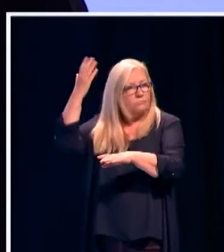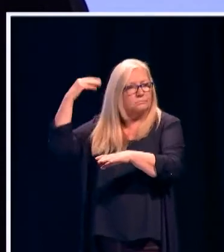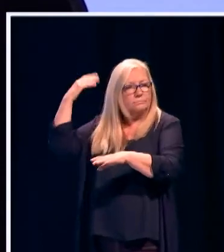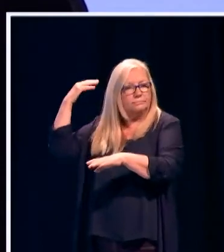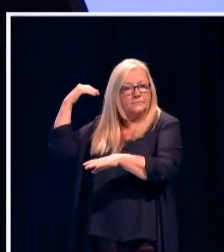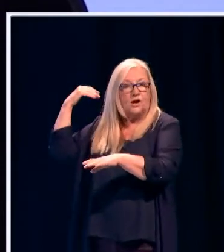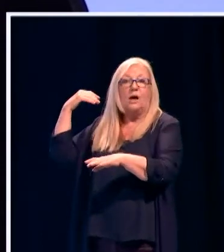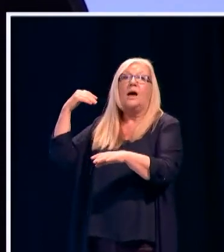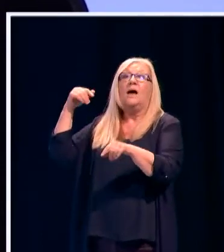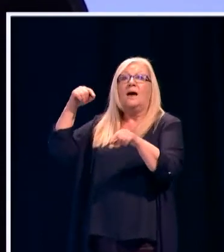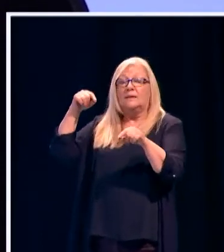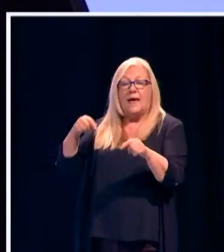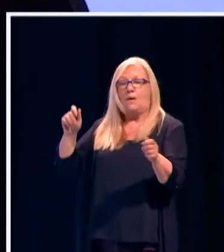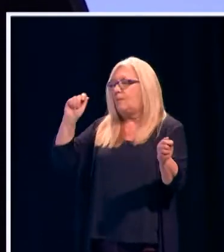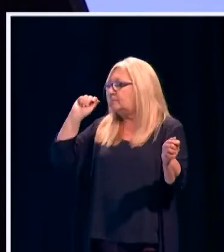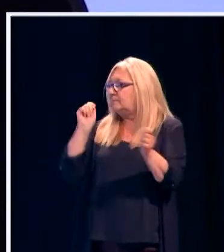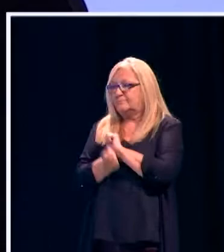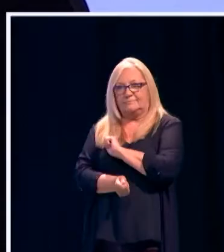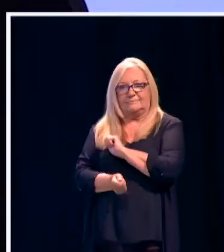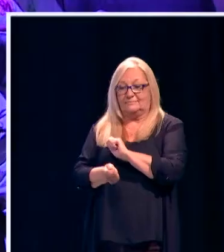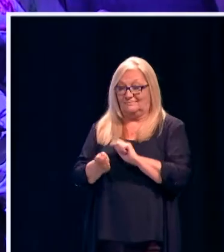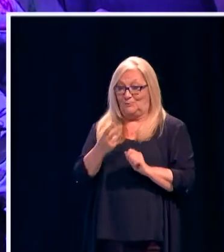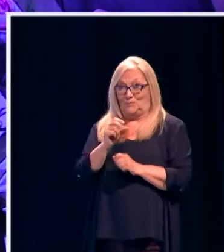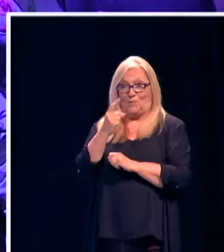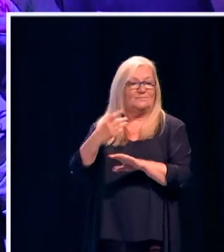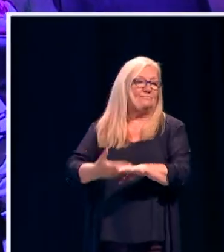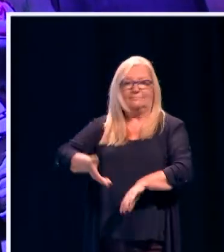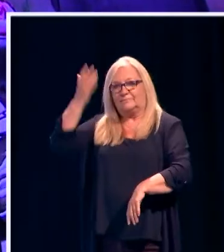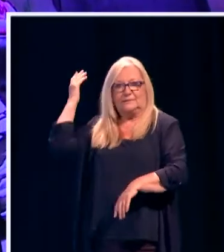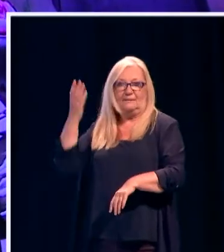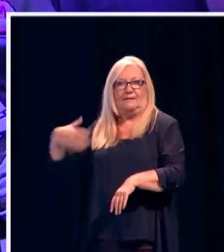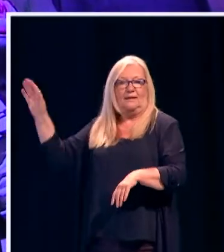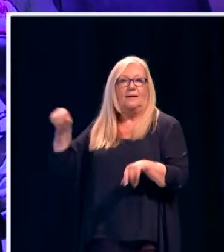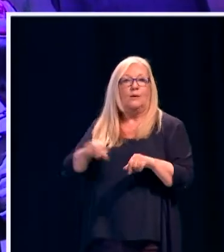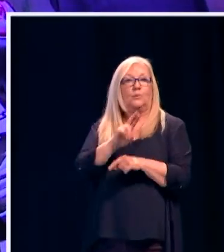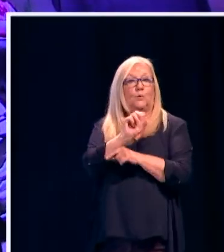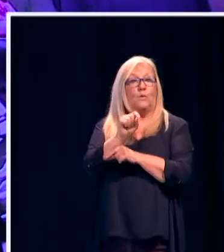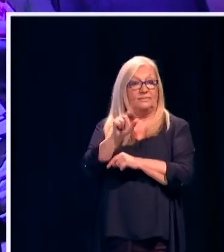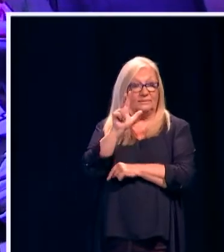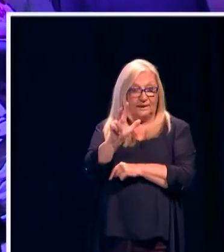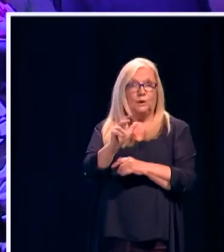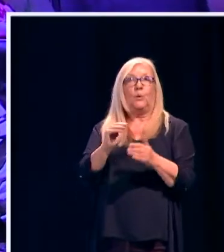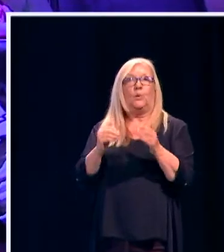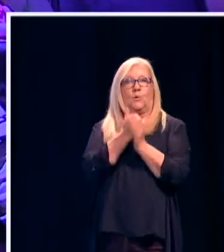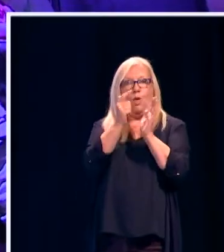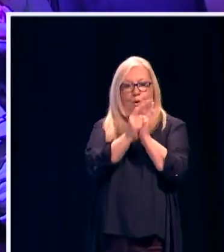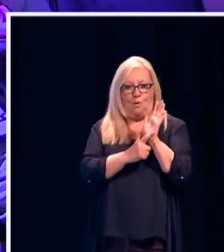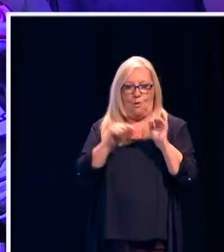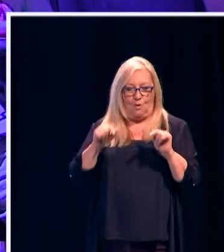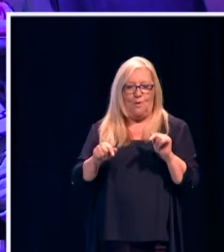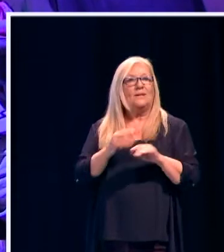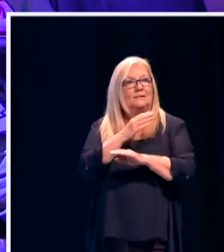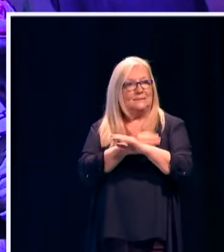that we got a new law in 2013 named Rights and Protection of Persons with Disability Act